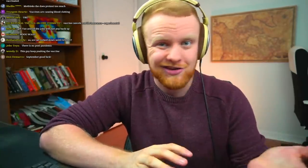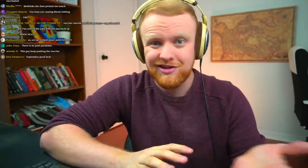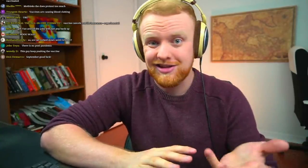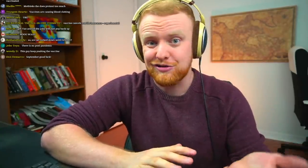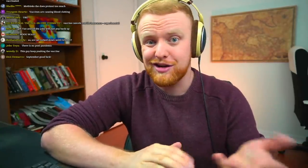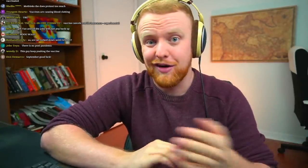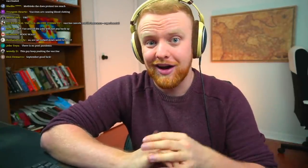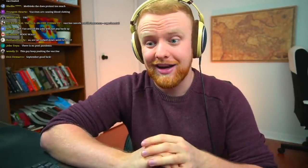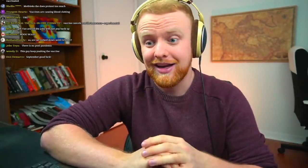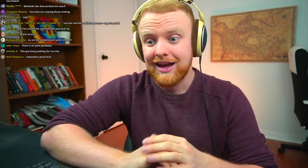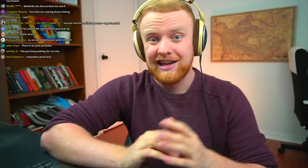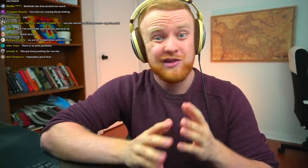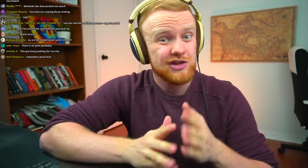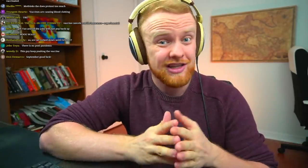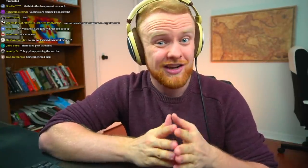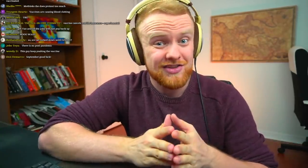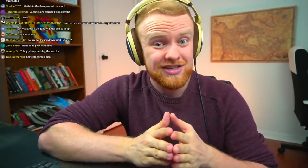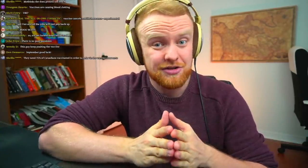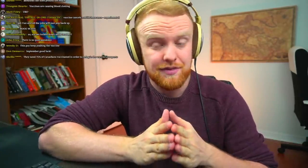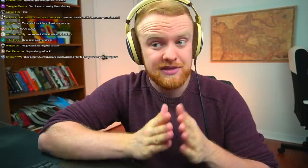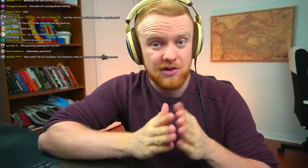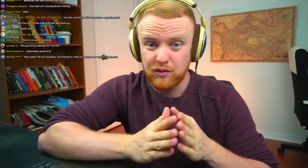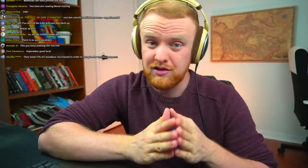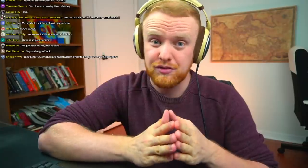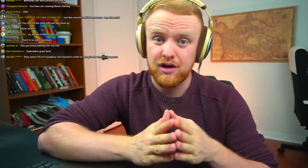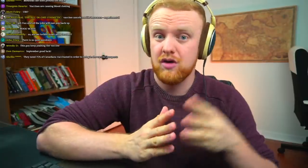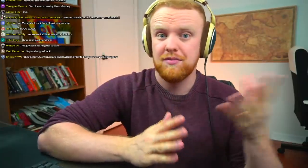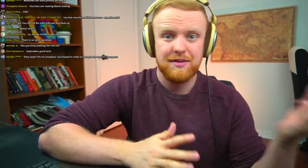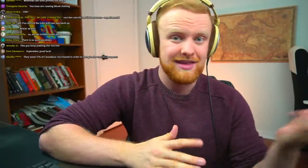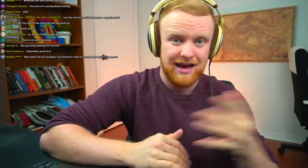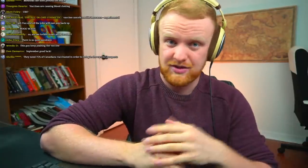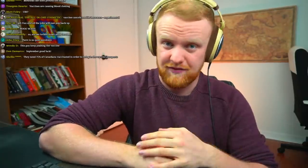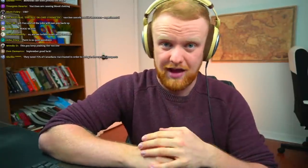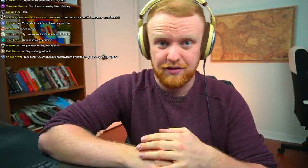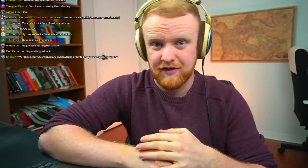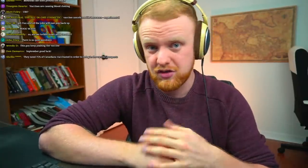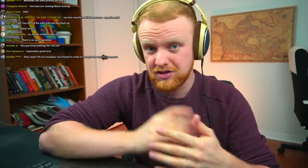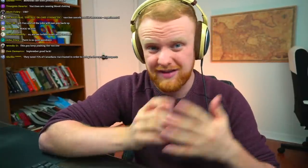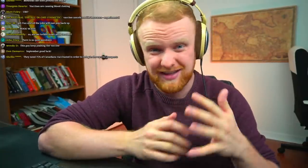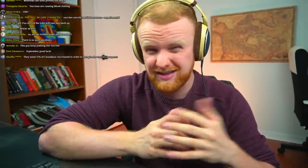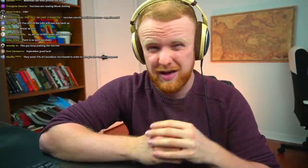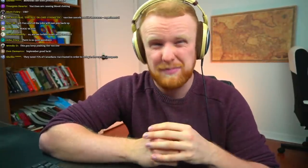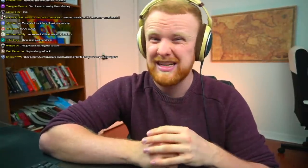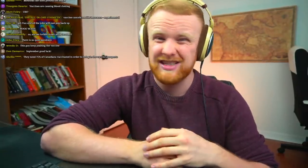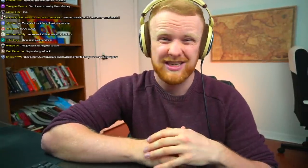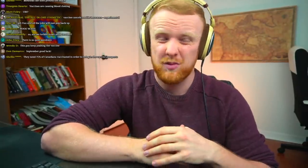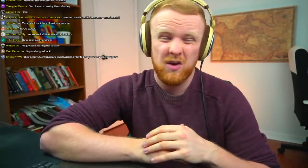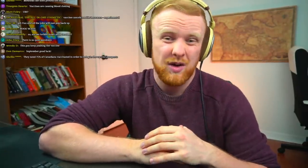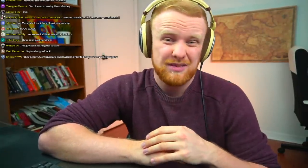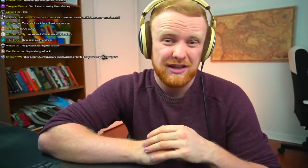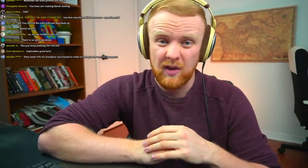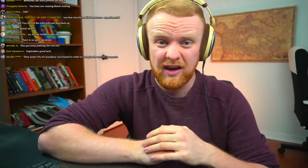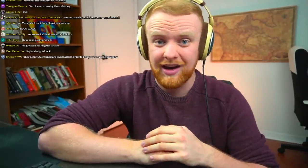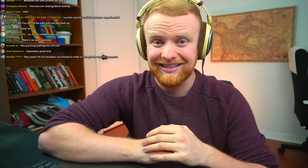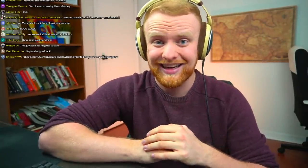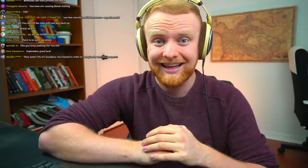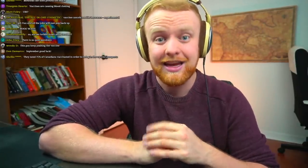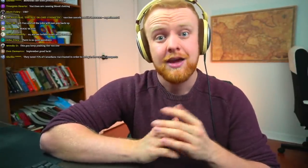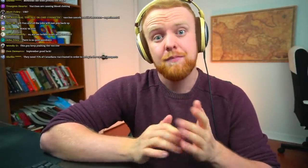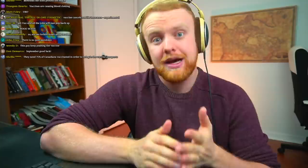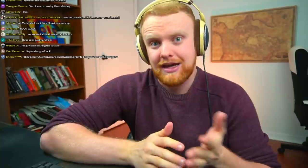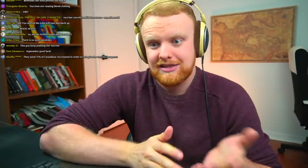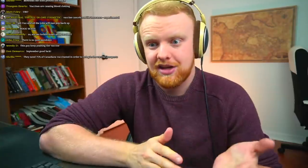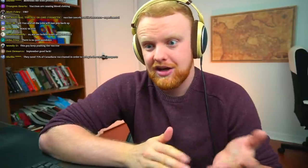I turned the stream on, and usually on these streams, it's only Trudeau and maybe the health officials giving some updates on what's been going on